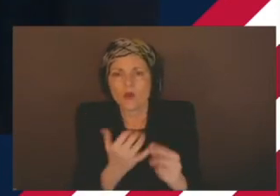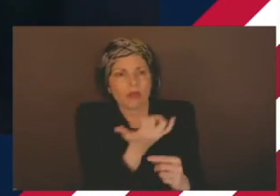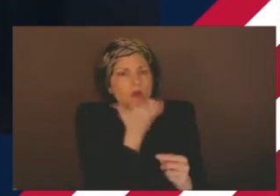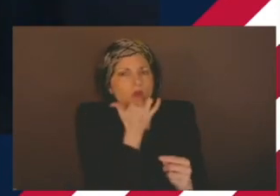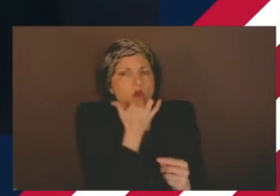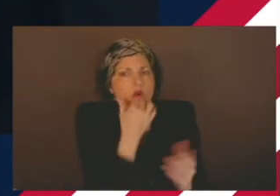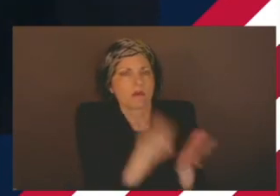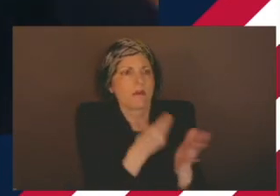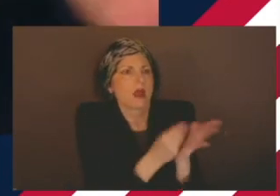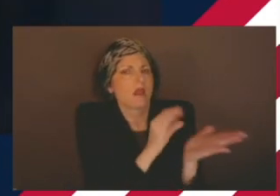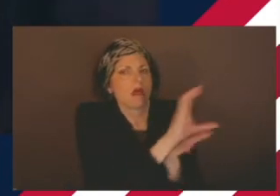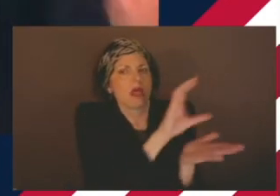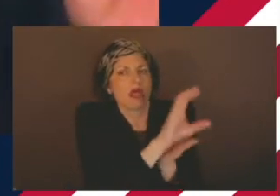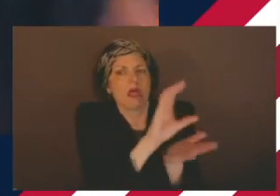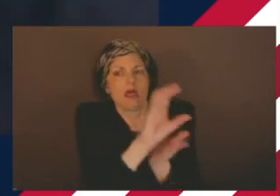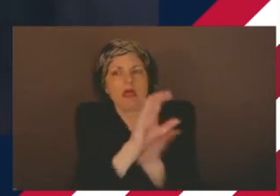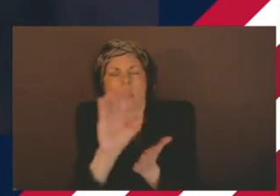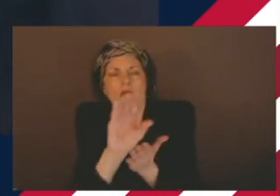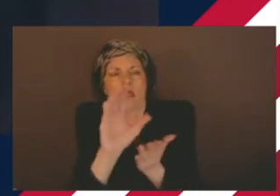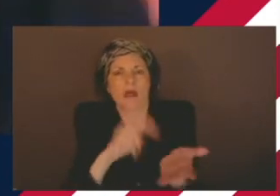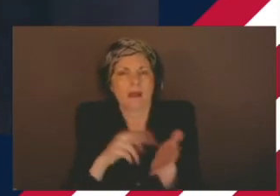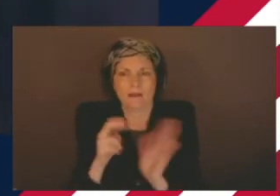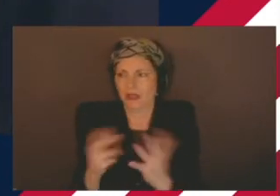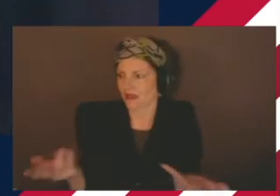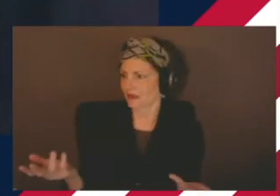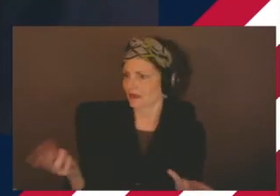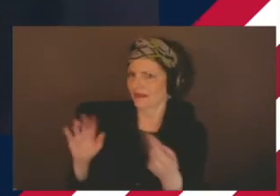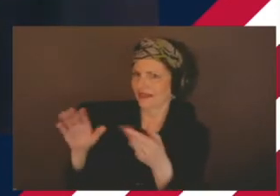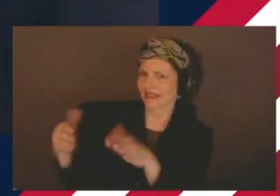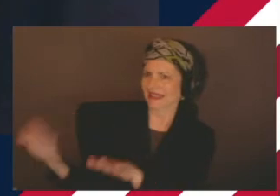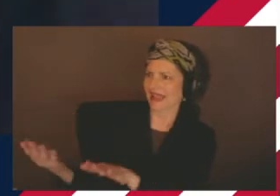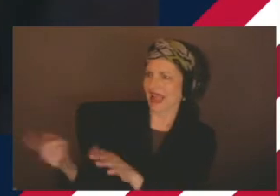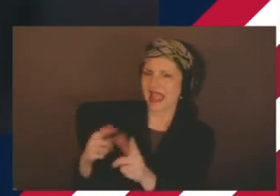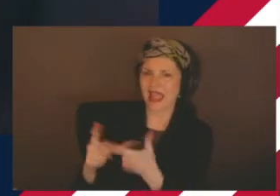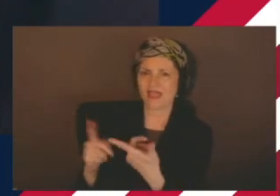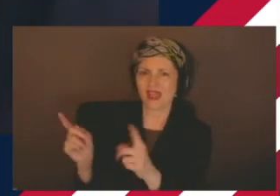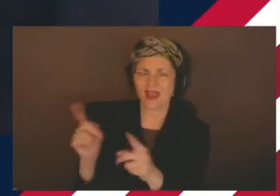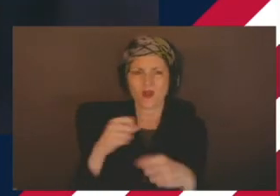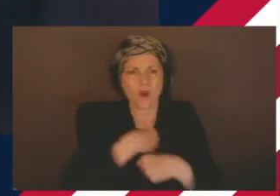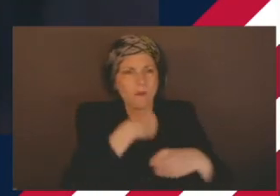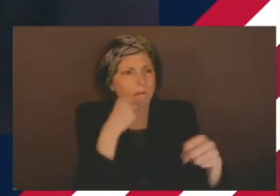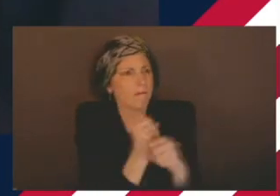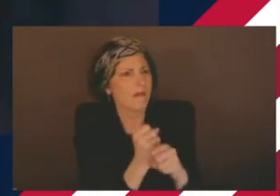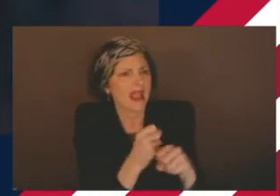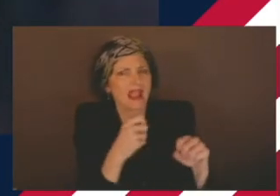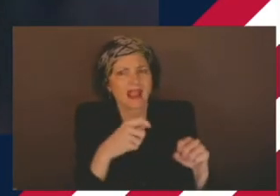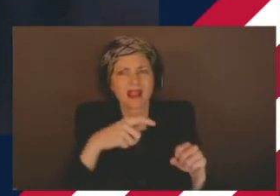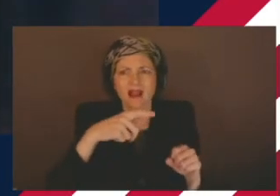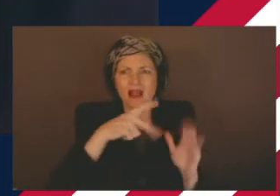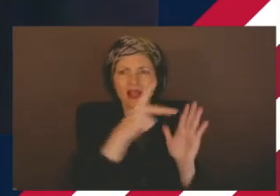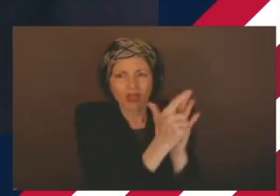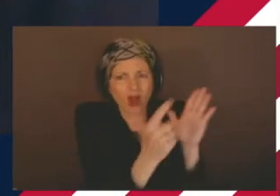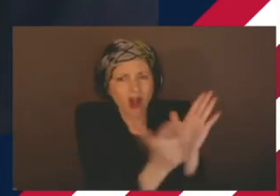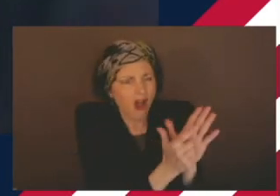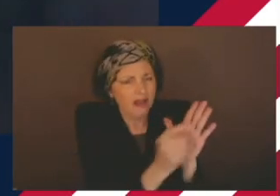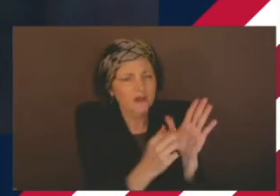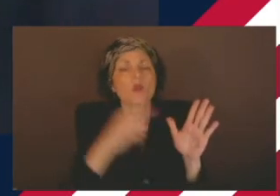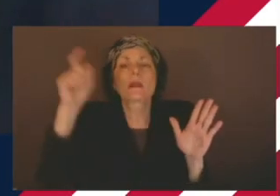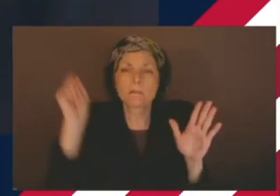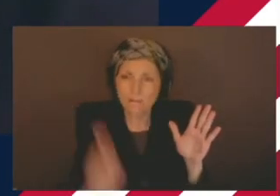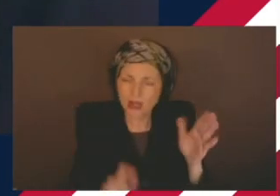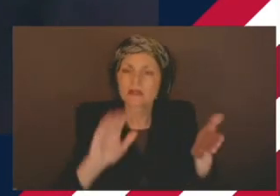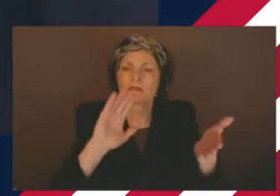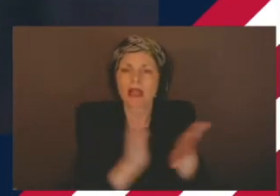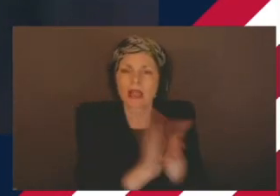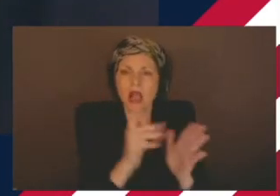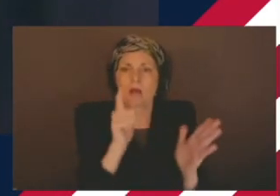produce death and not life. And then we go after that and produce public policy that brings life. And